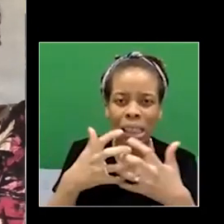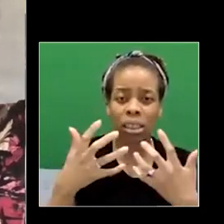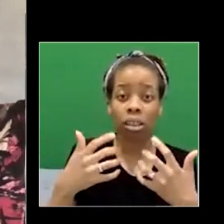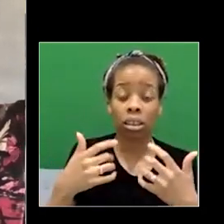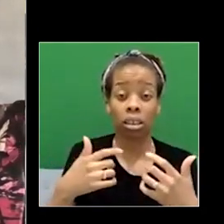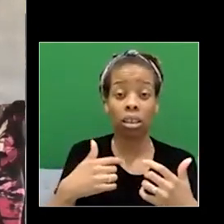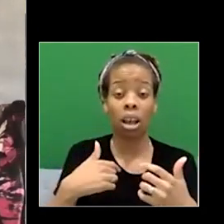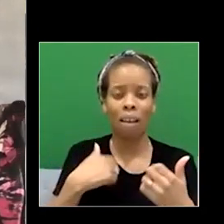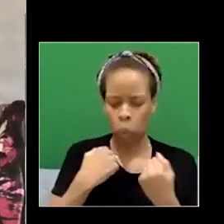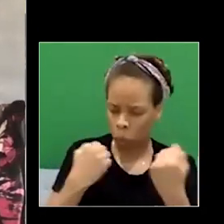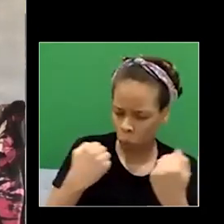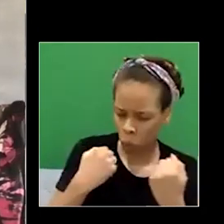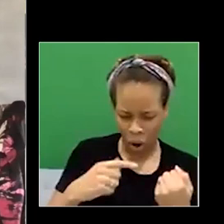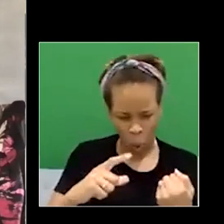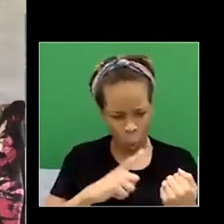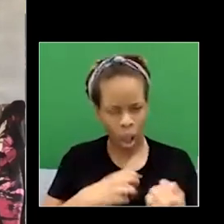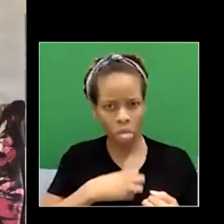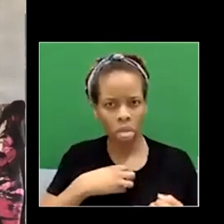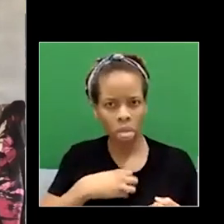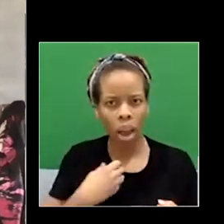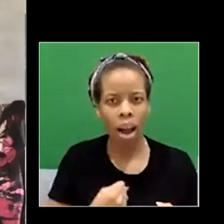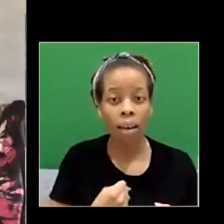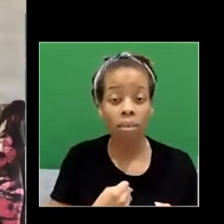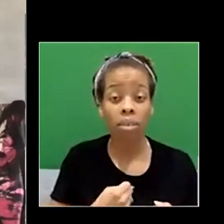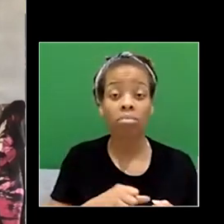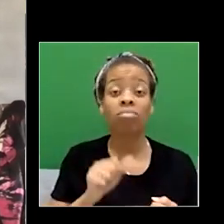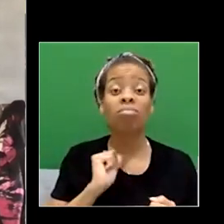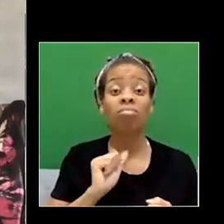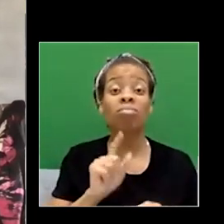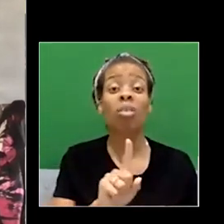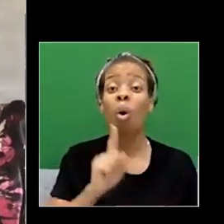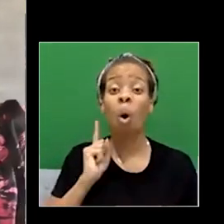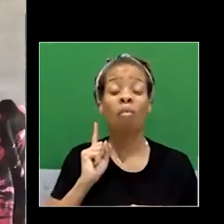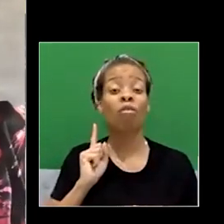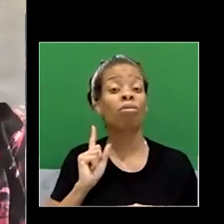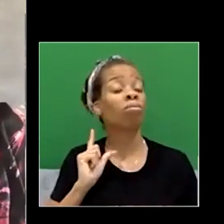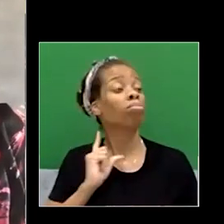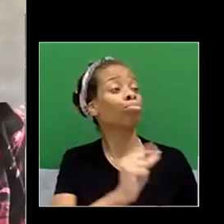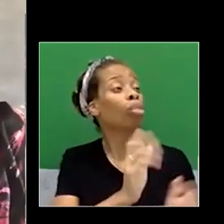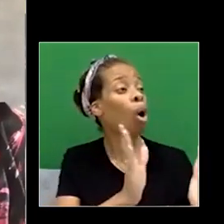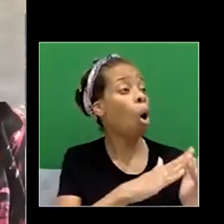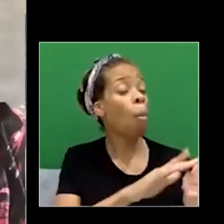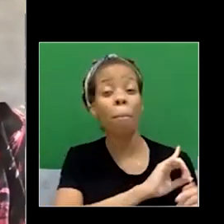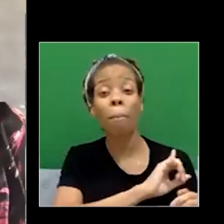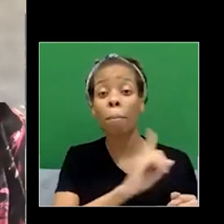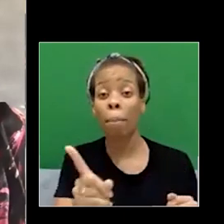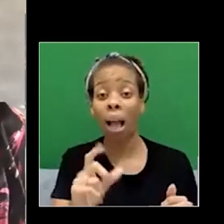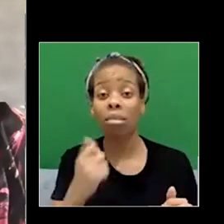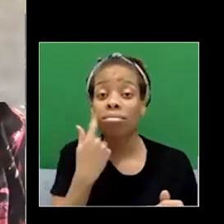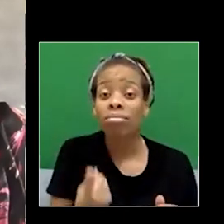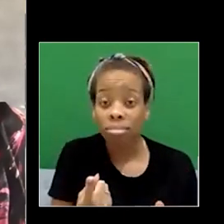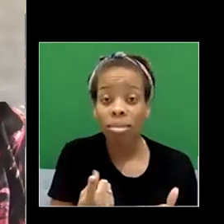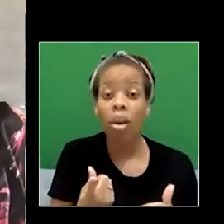something, and knowing either you need to walk away and go home angry for the evening and come back to it the next day, or that you